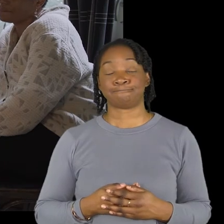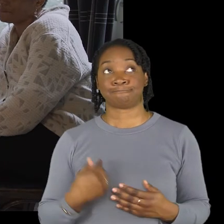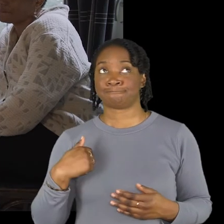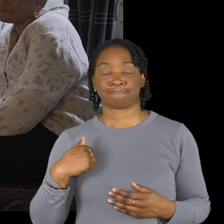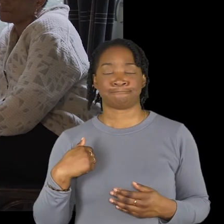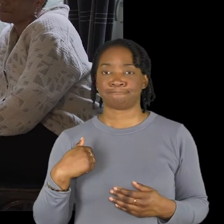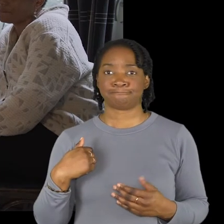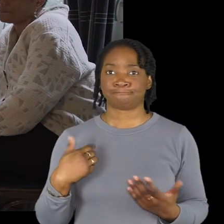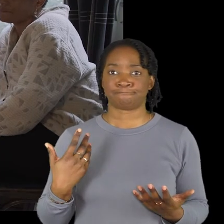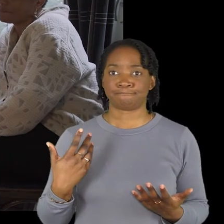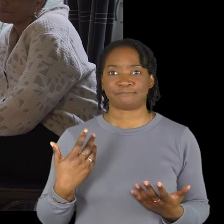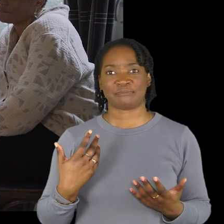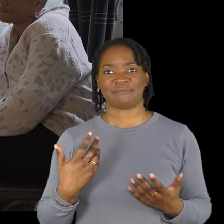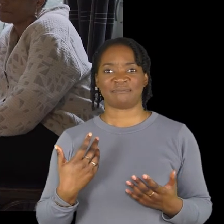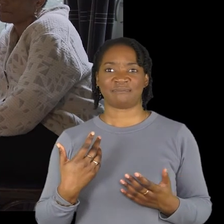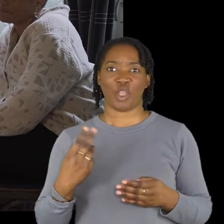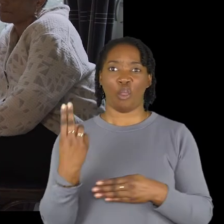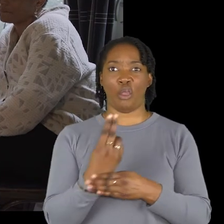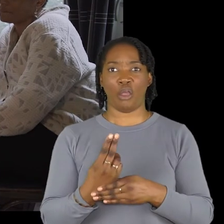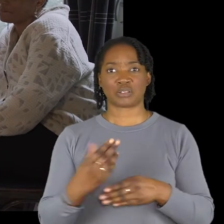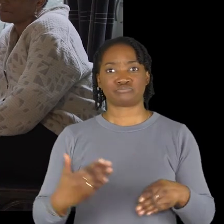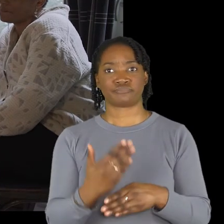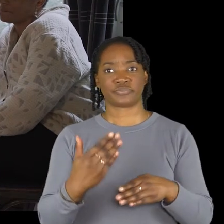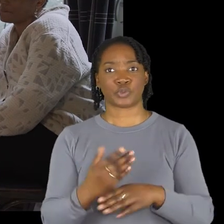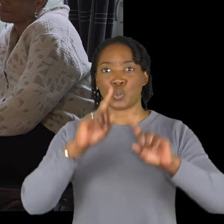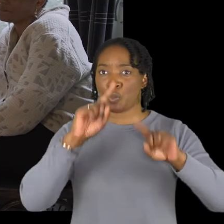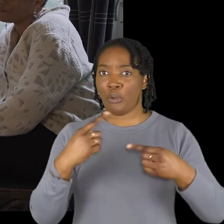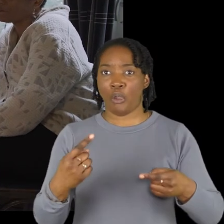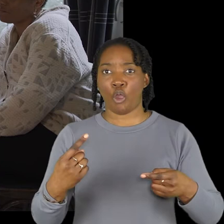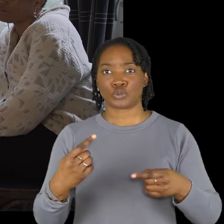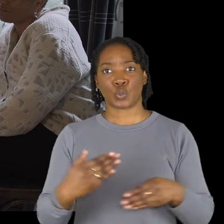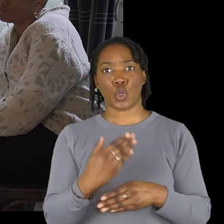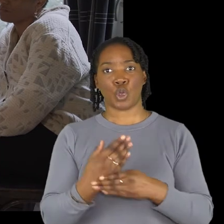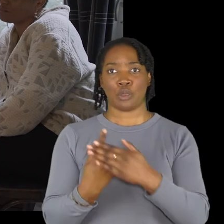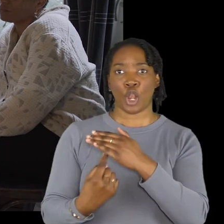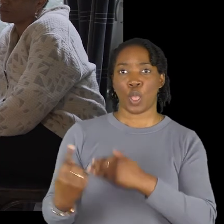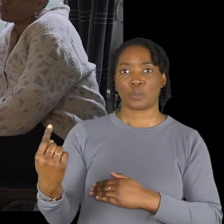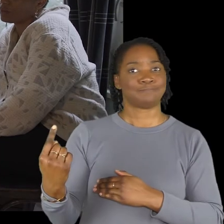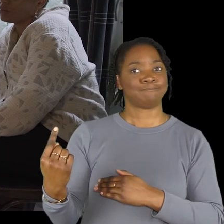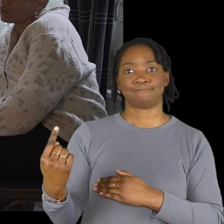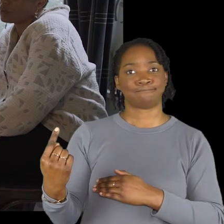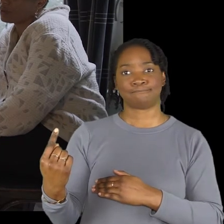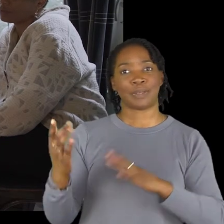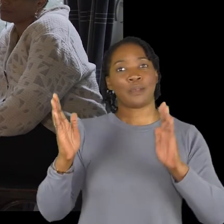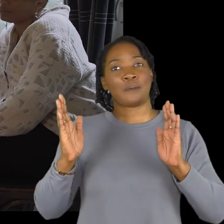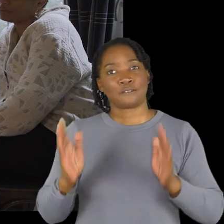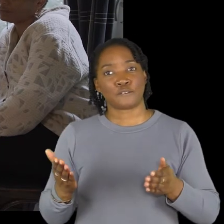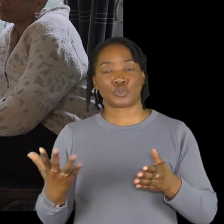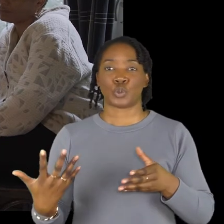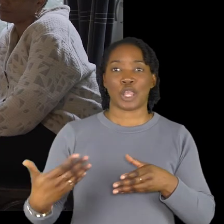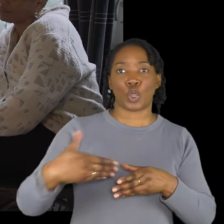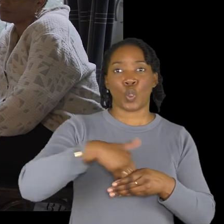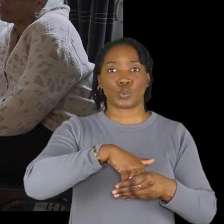and that you do not, as a practitioner, you don't work in isolation, and that it needs to